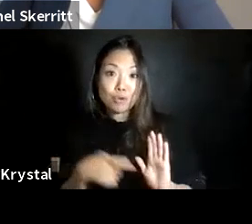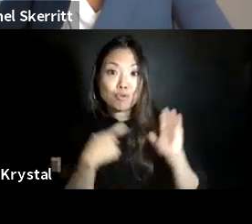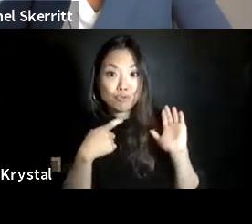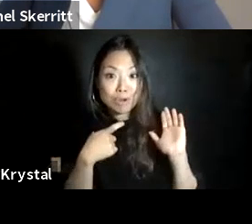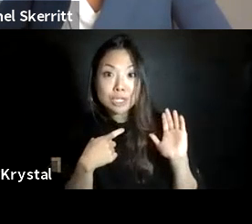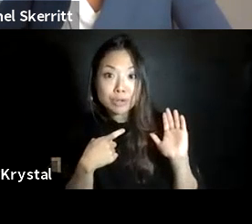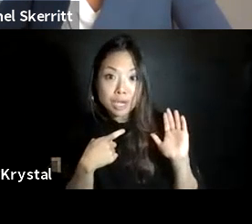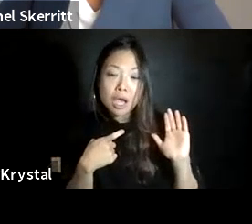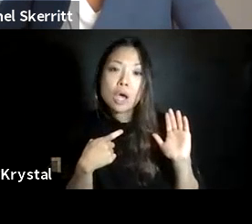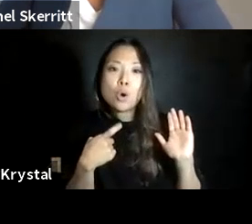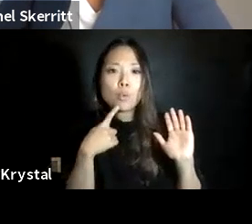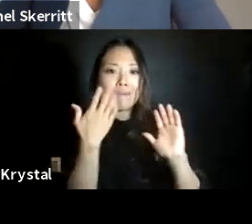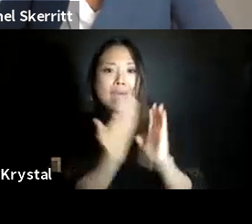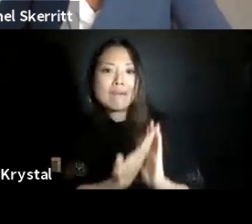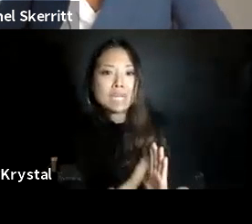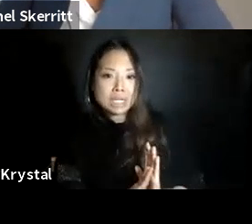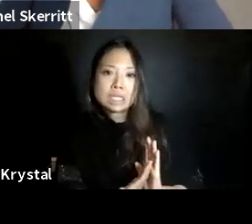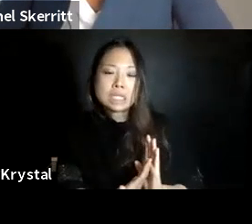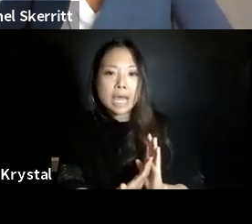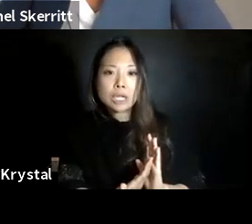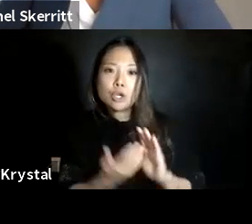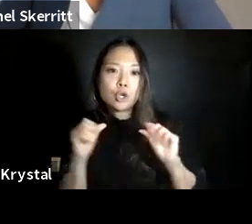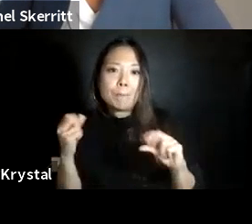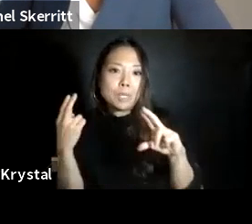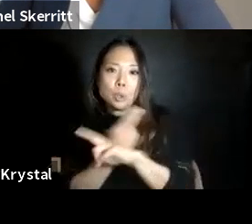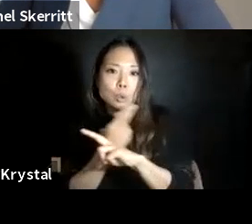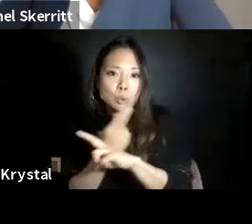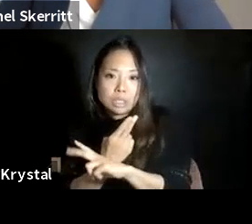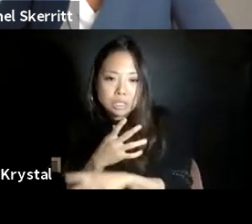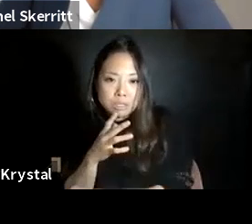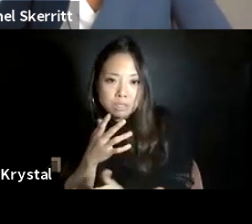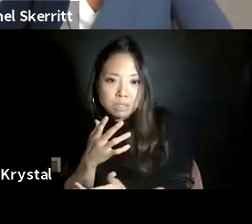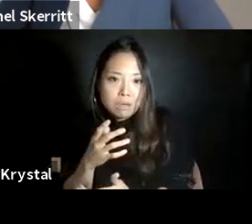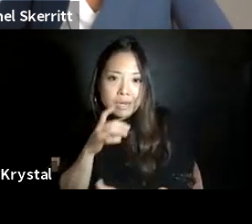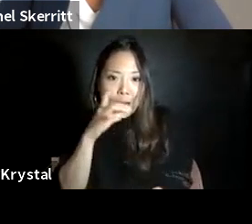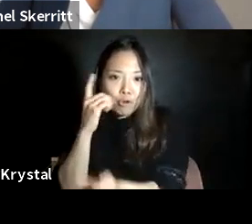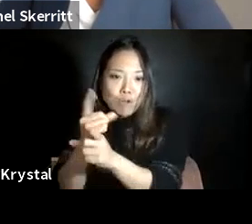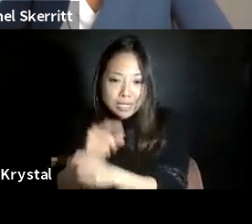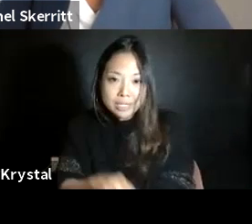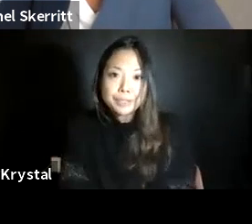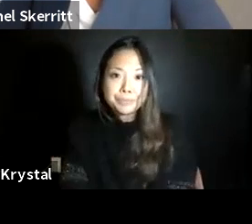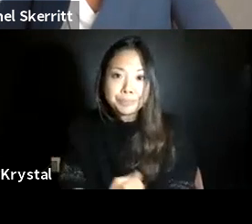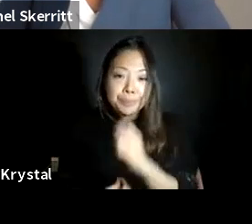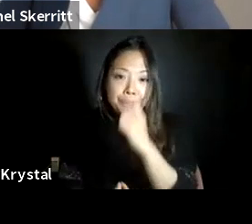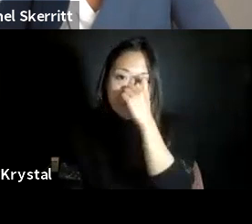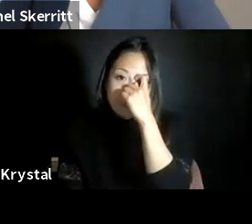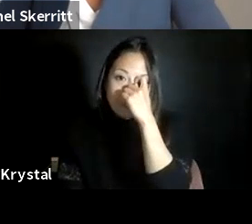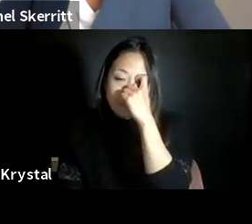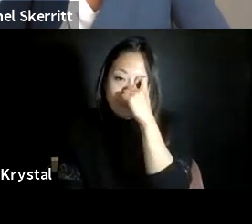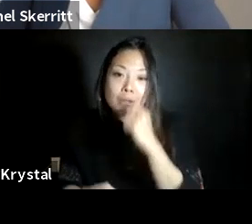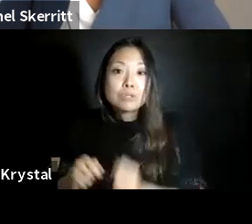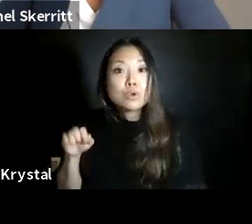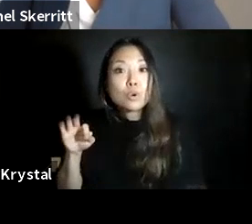utilized incorrectly. So if we're not ranking the students of those who have